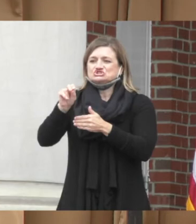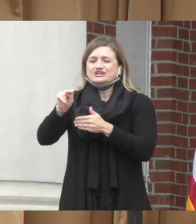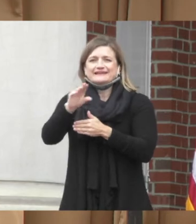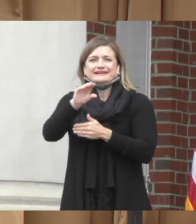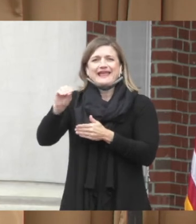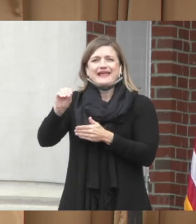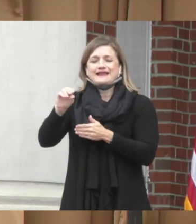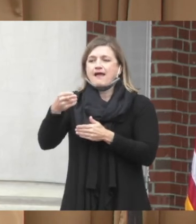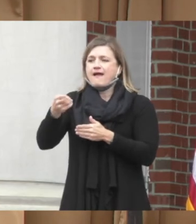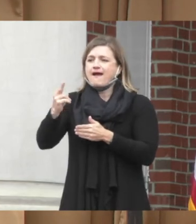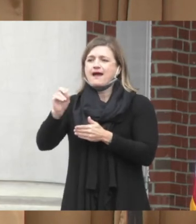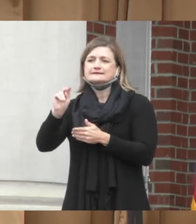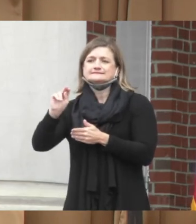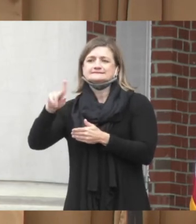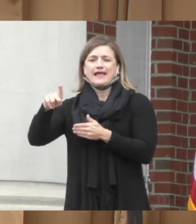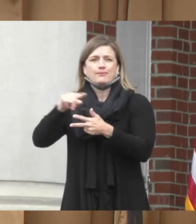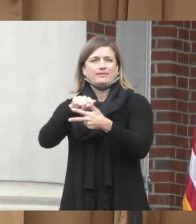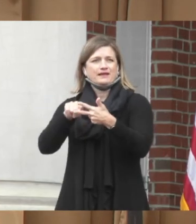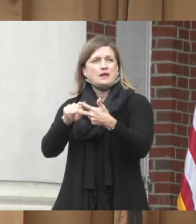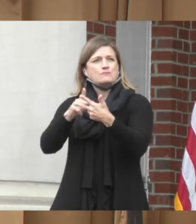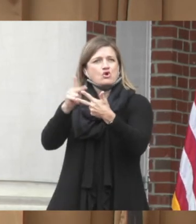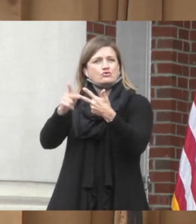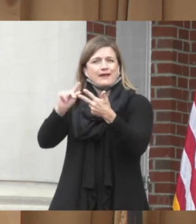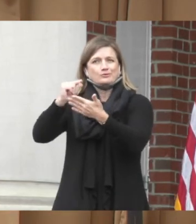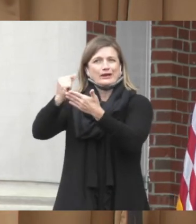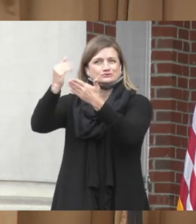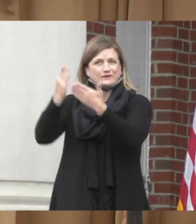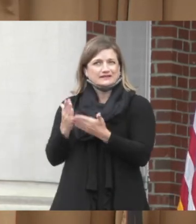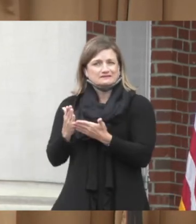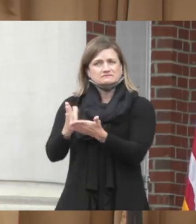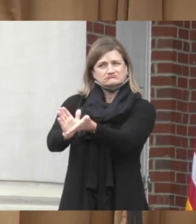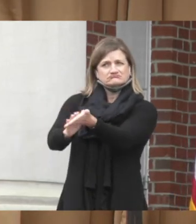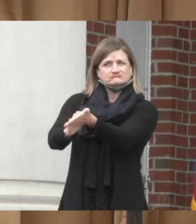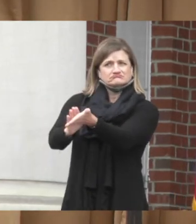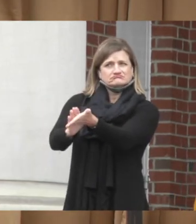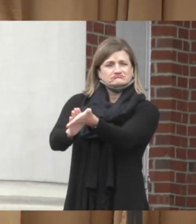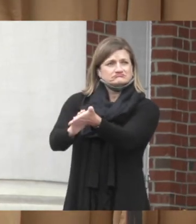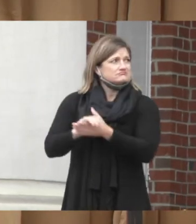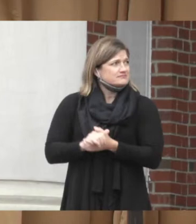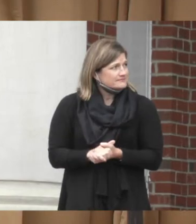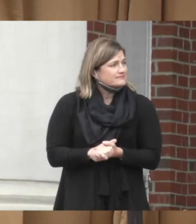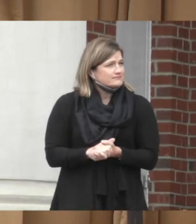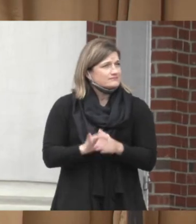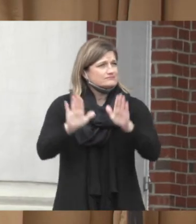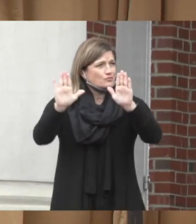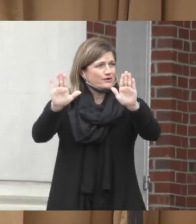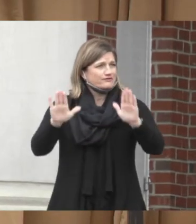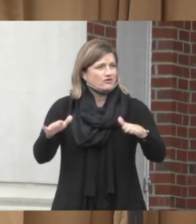clap. Yes, let's do that. Congratulations. They're egging you on a little bit.